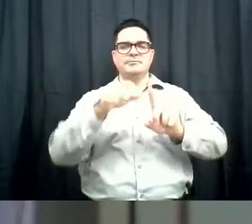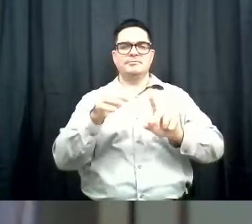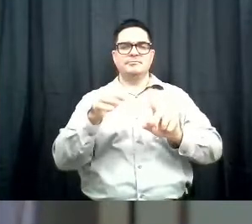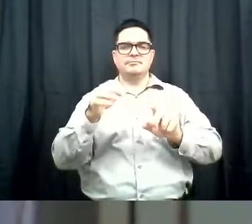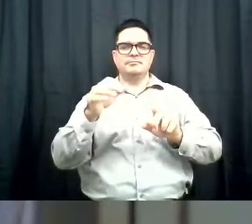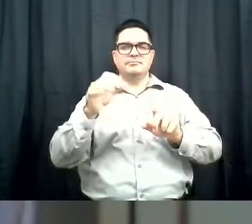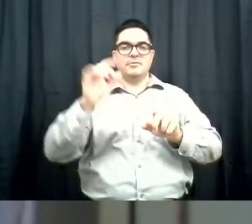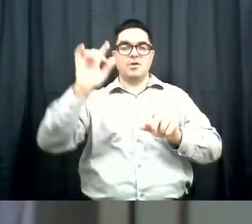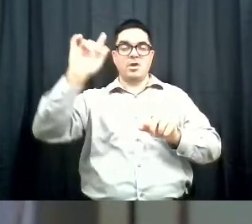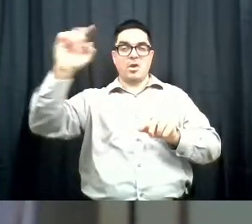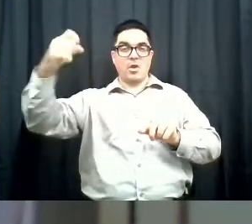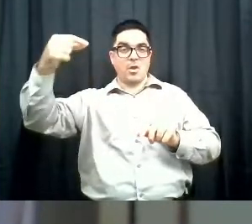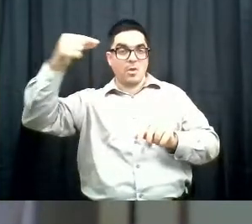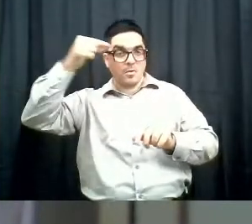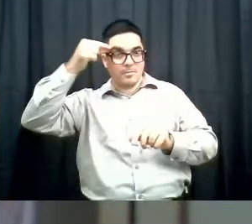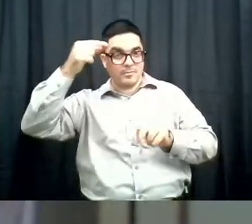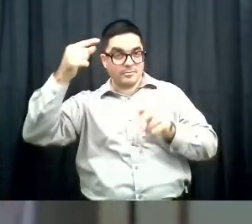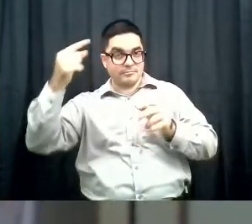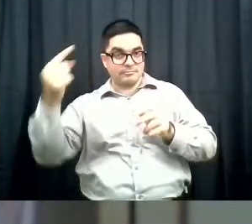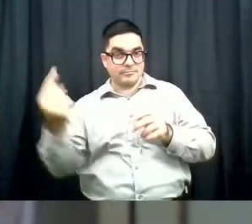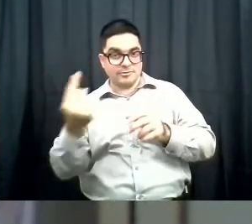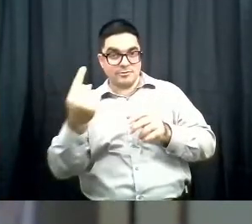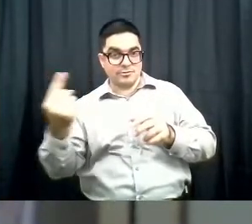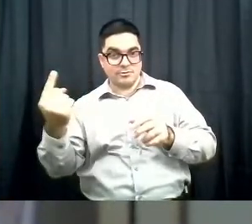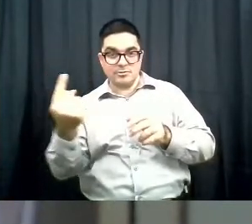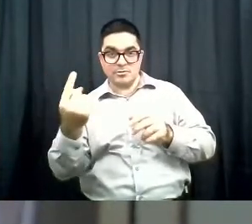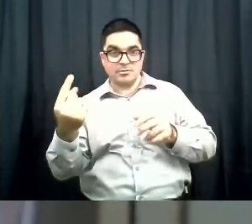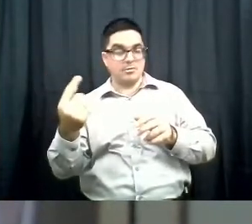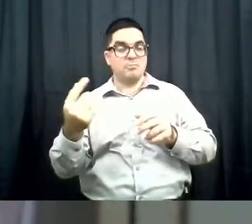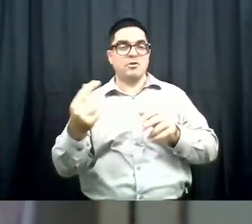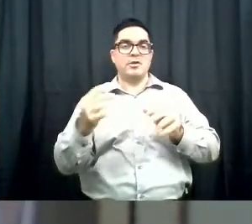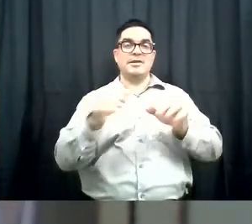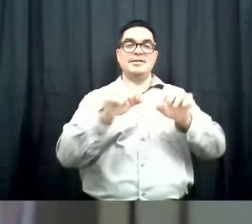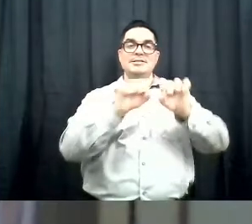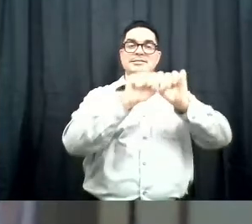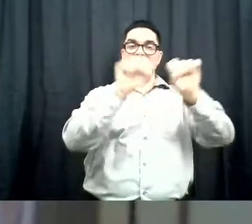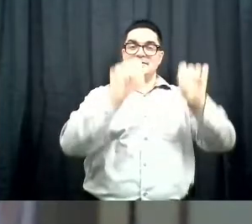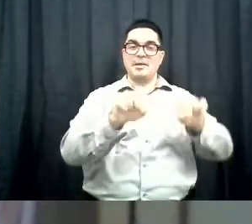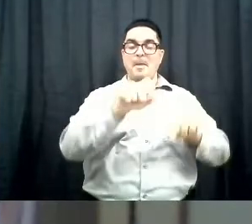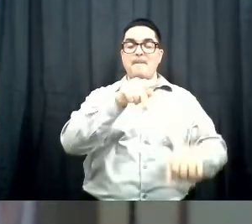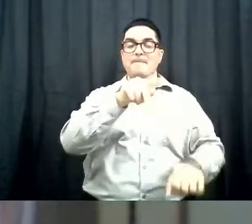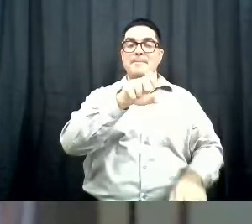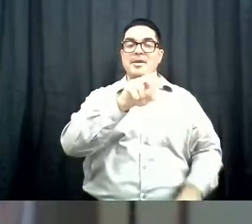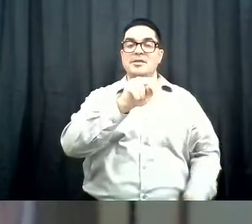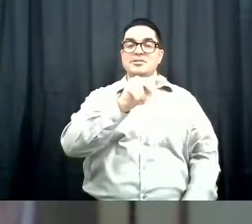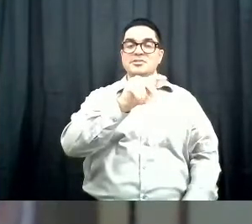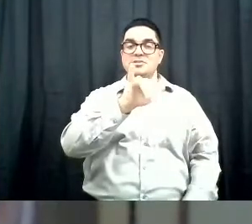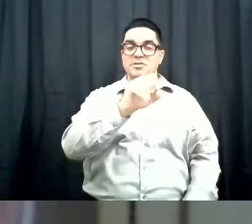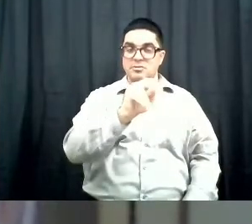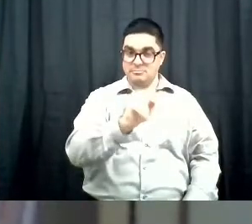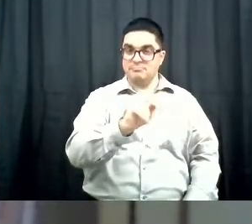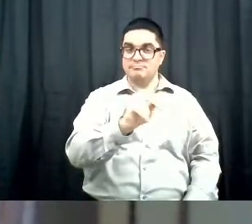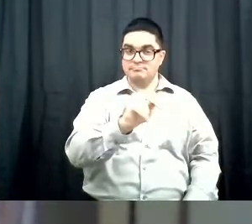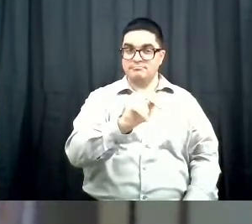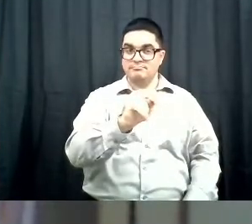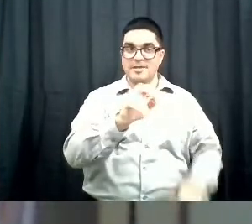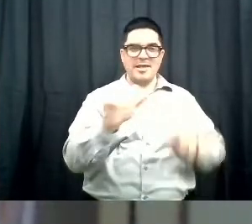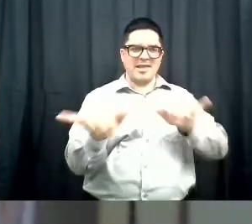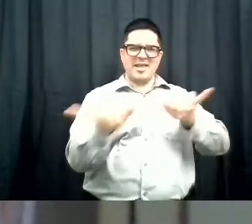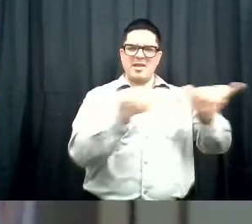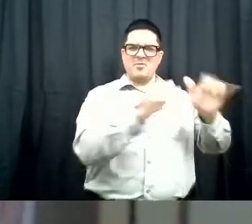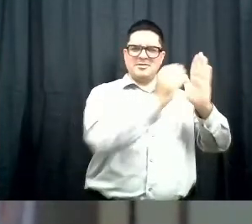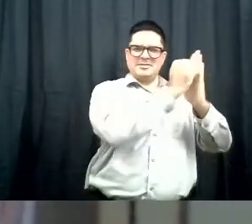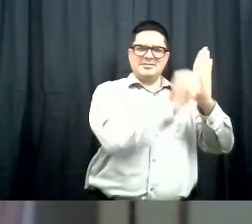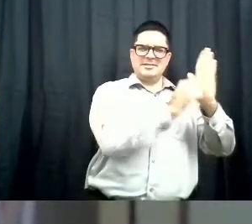that was insolvent, it was the pension systems that were insolvent as well. And say in Detroit, you didn't have that. It was underfunded. It was